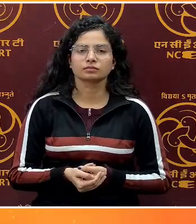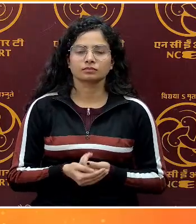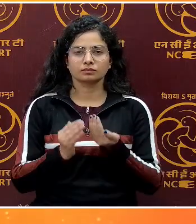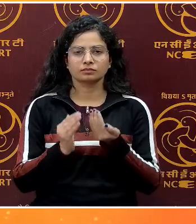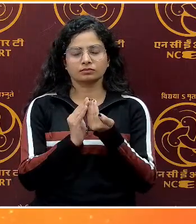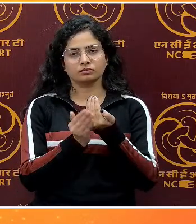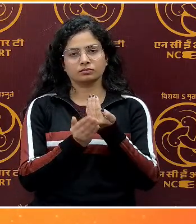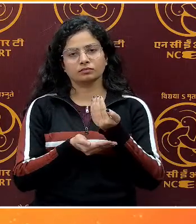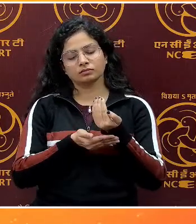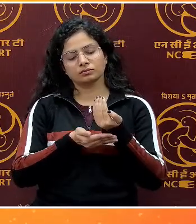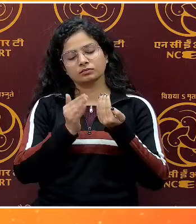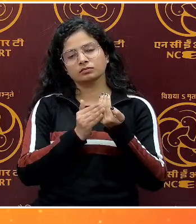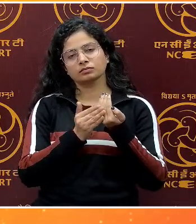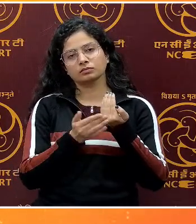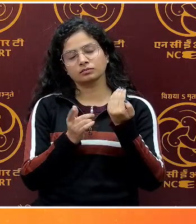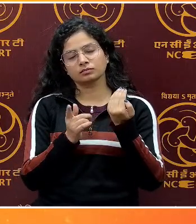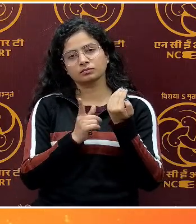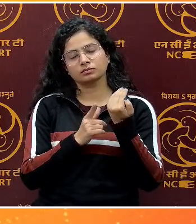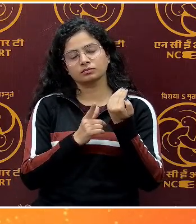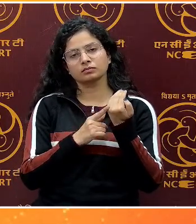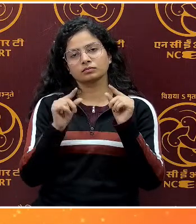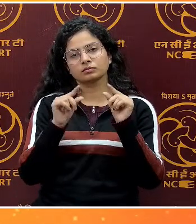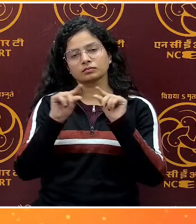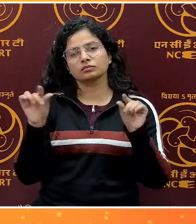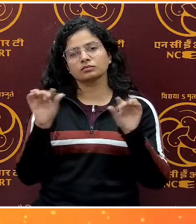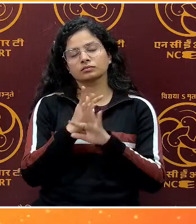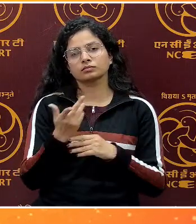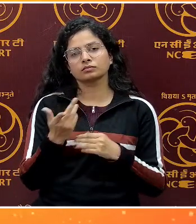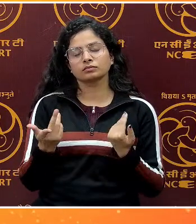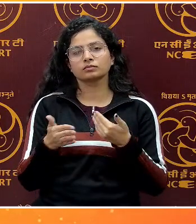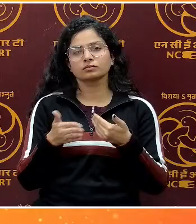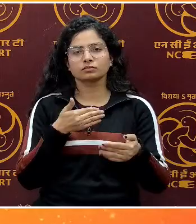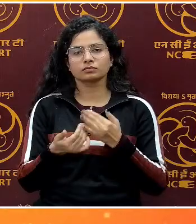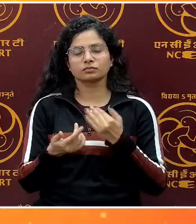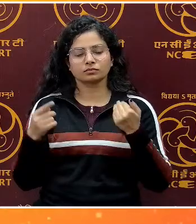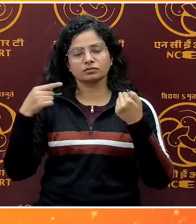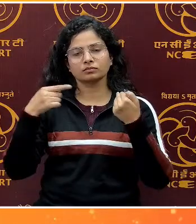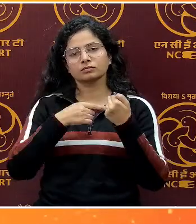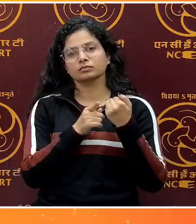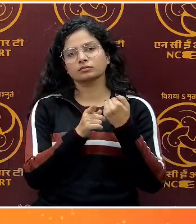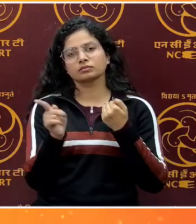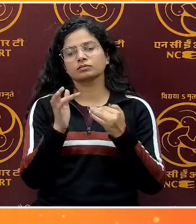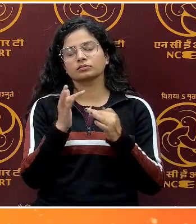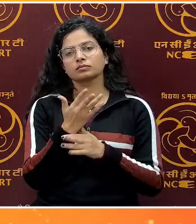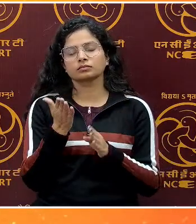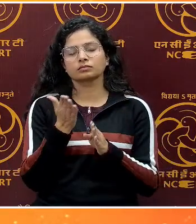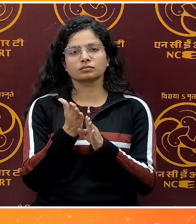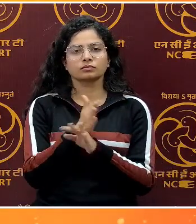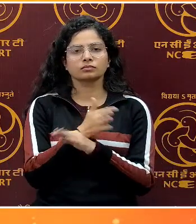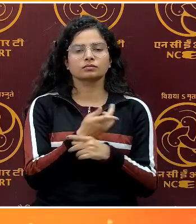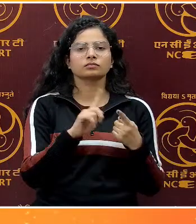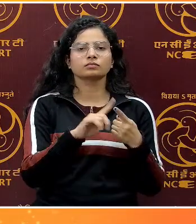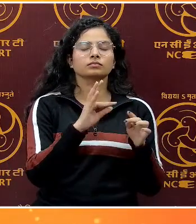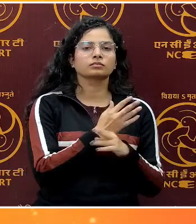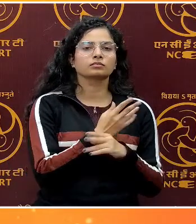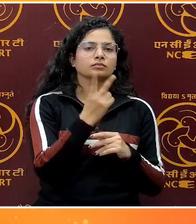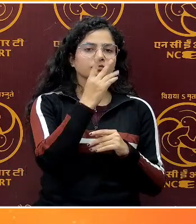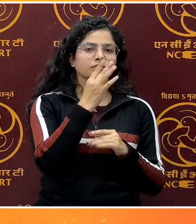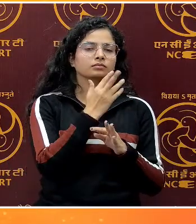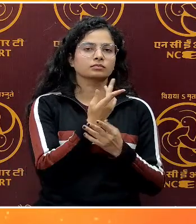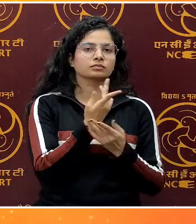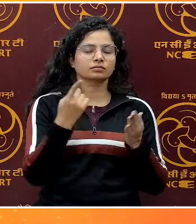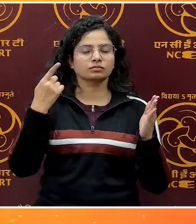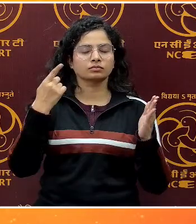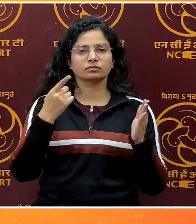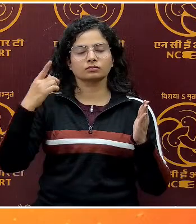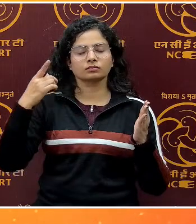is a reflecting surface, that goes in the definition. Now the reflecting property. In previous case, we have seen that the light